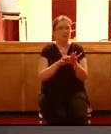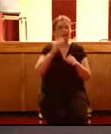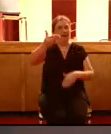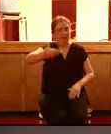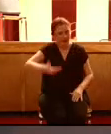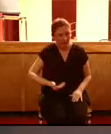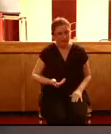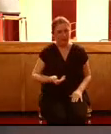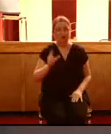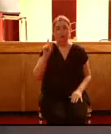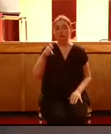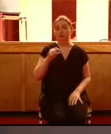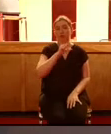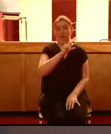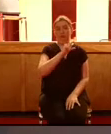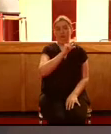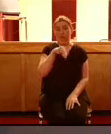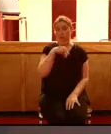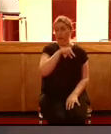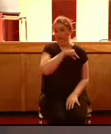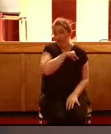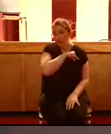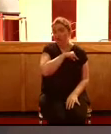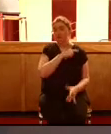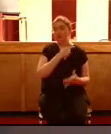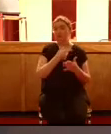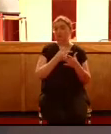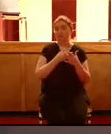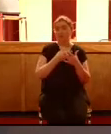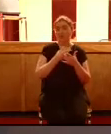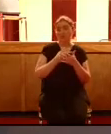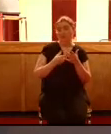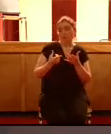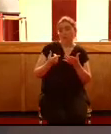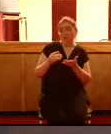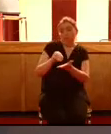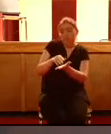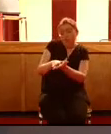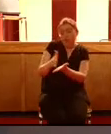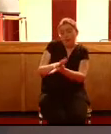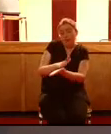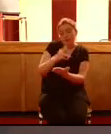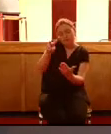the qualifications, what you see, what they've done on paper, but also